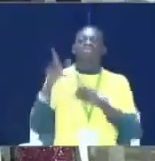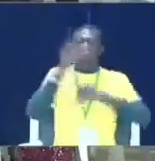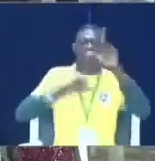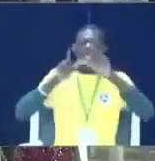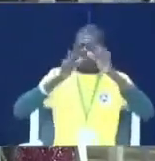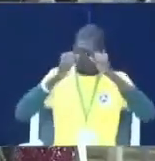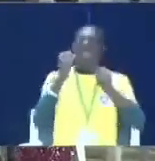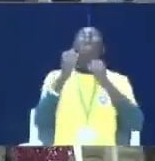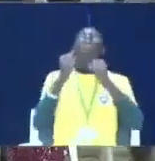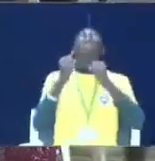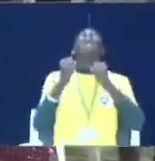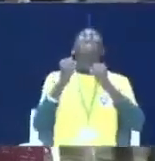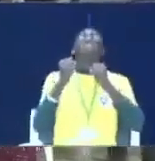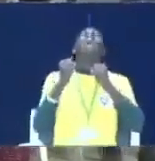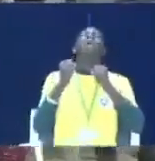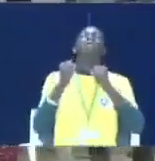power.